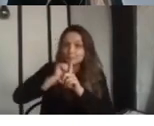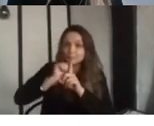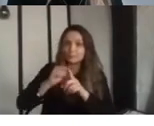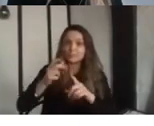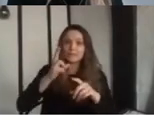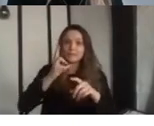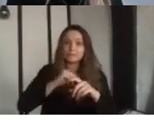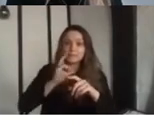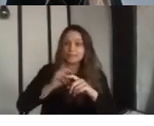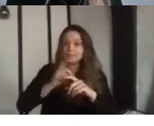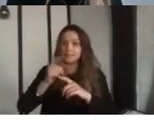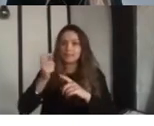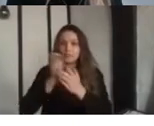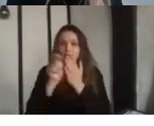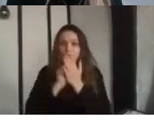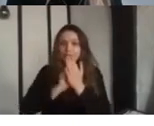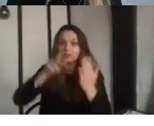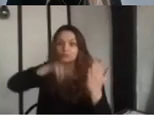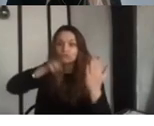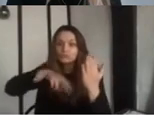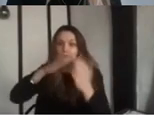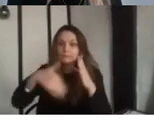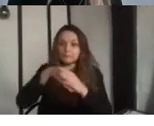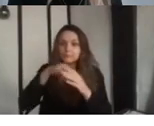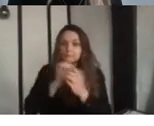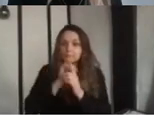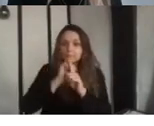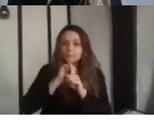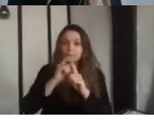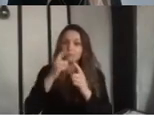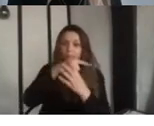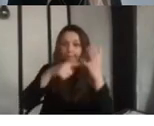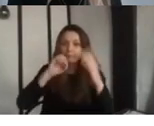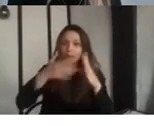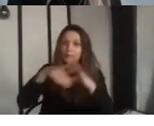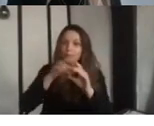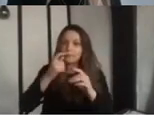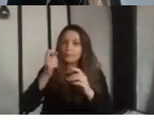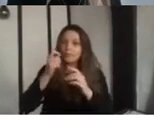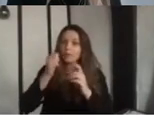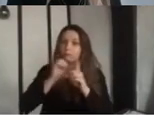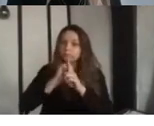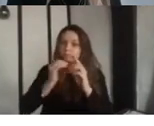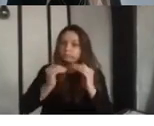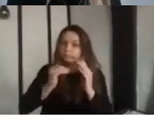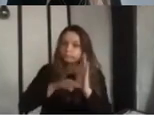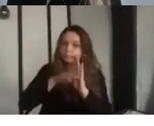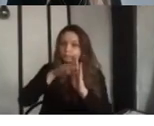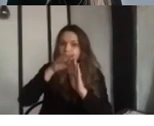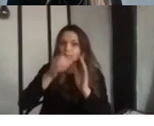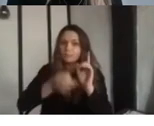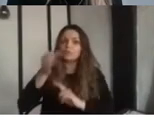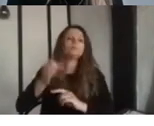and listening. And each course will help enhance your English skills in preparation for further education and the world of work.